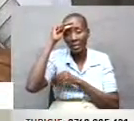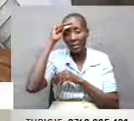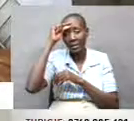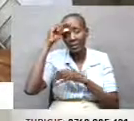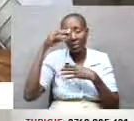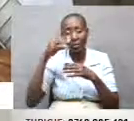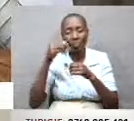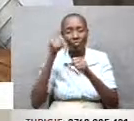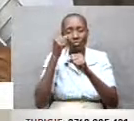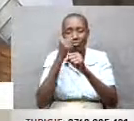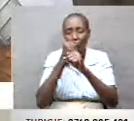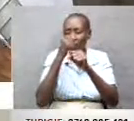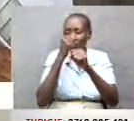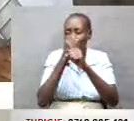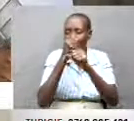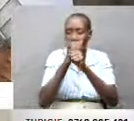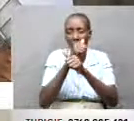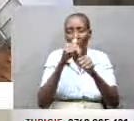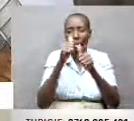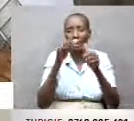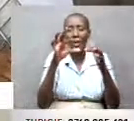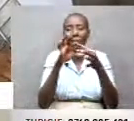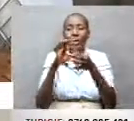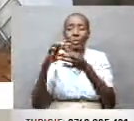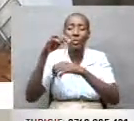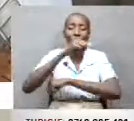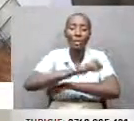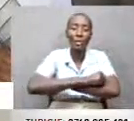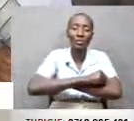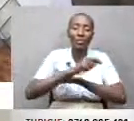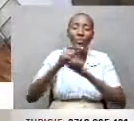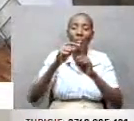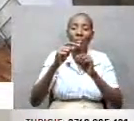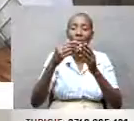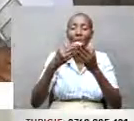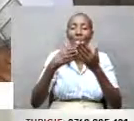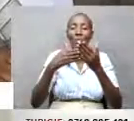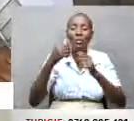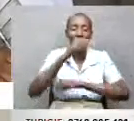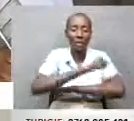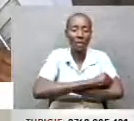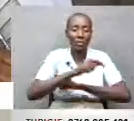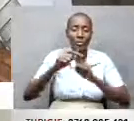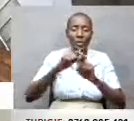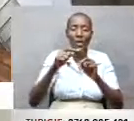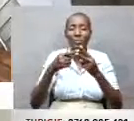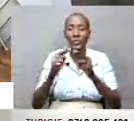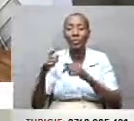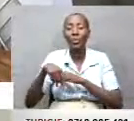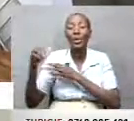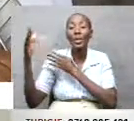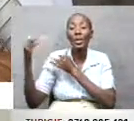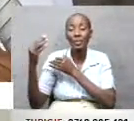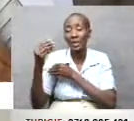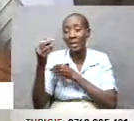work in tandem with the school terms. When before the school term begins, we expect